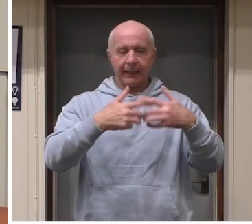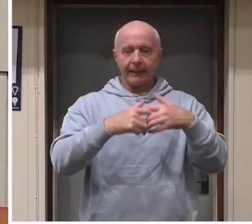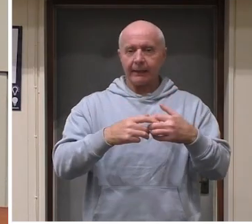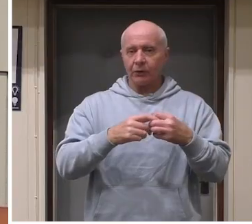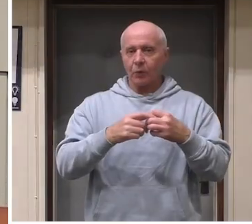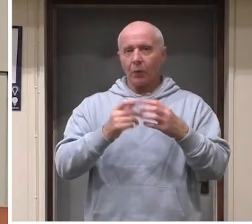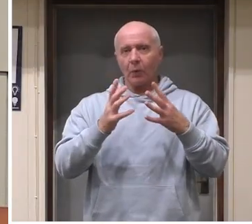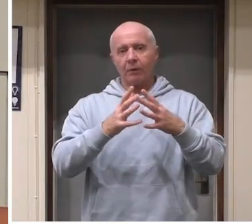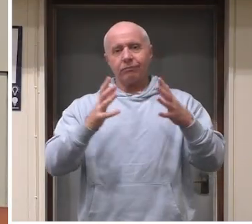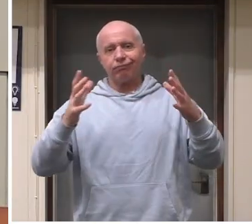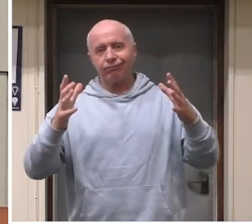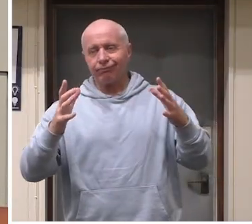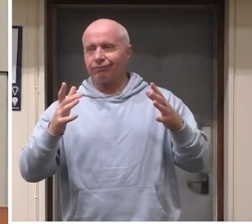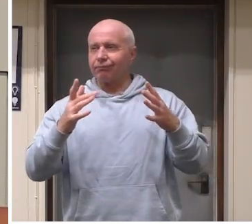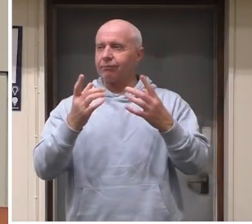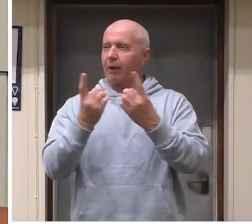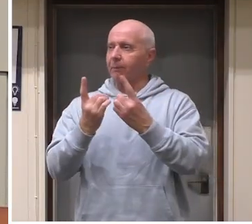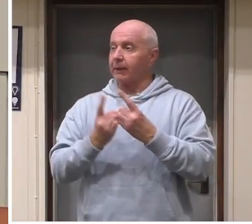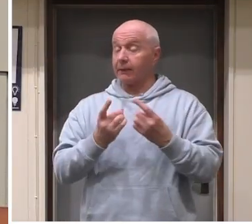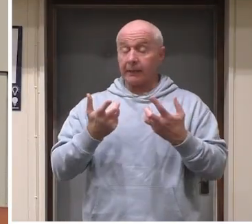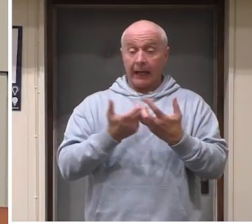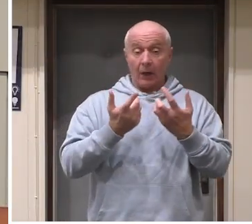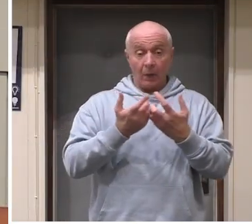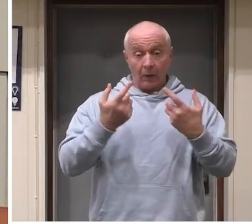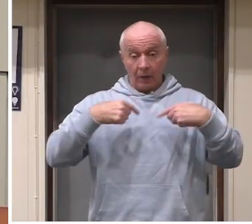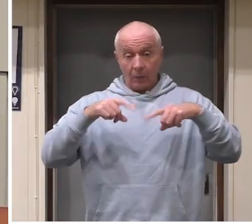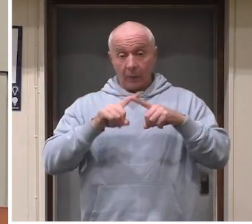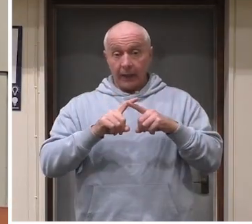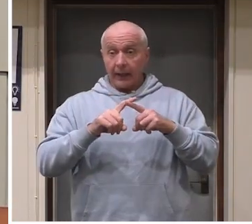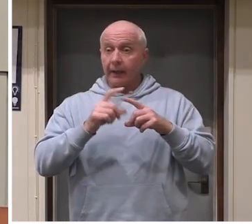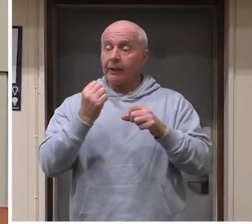systems, and how we do that in the laboratory.